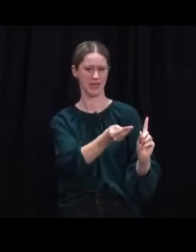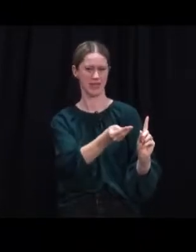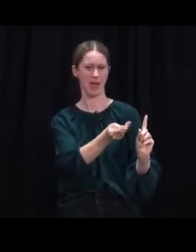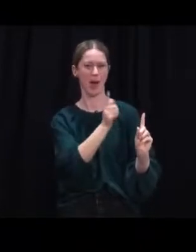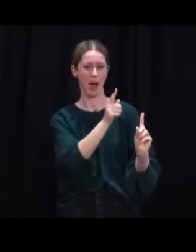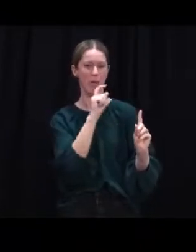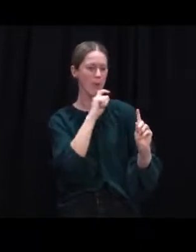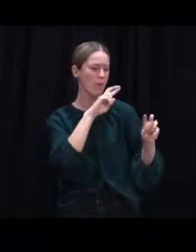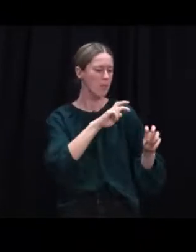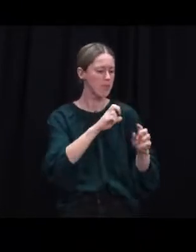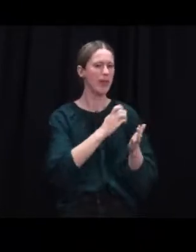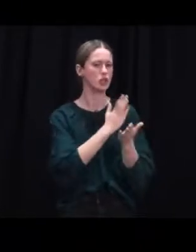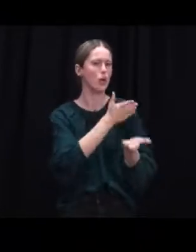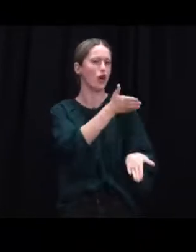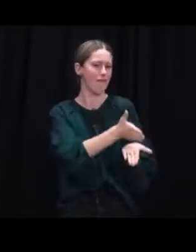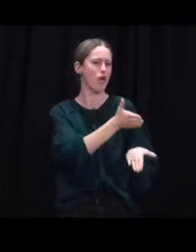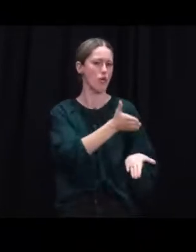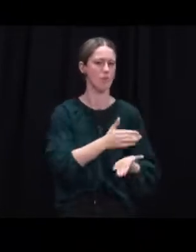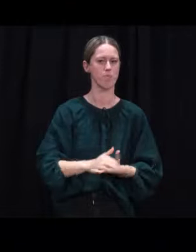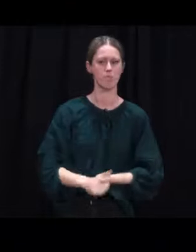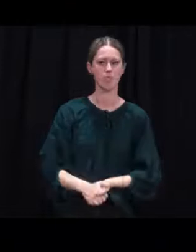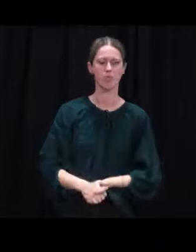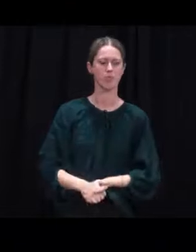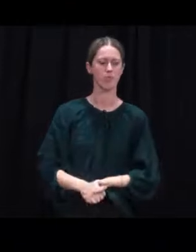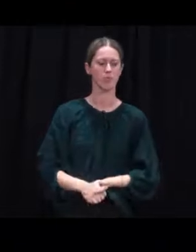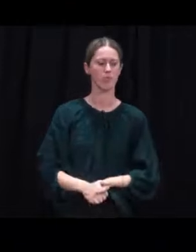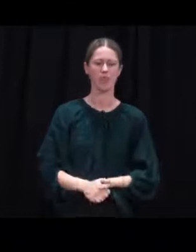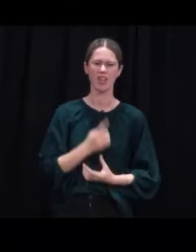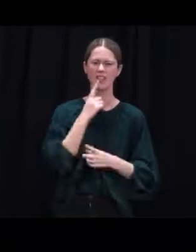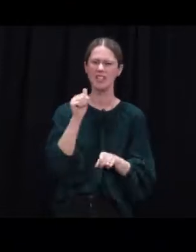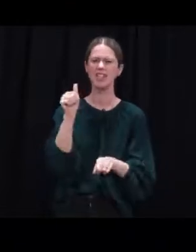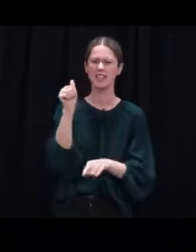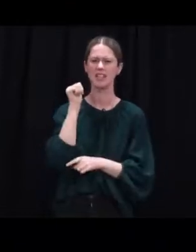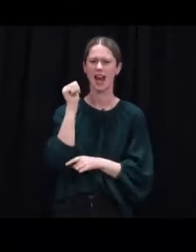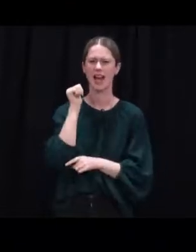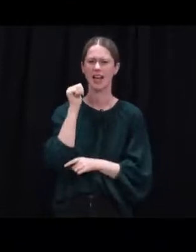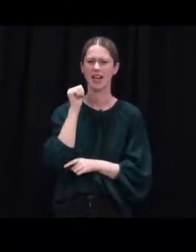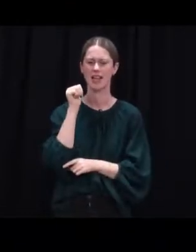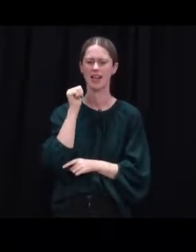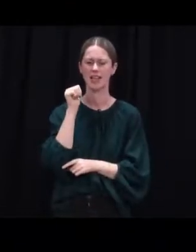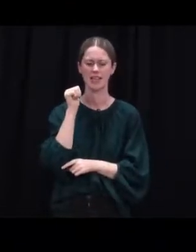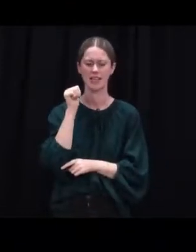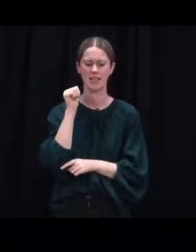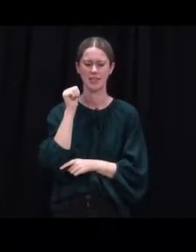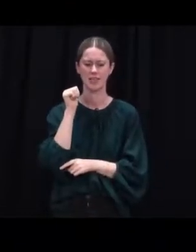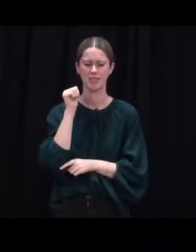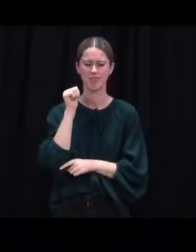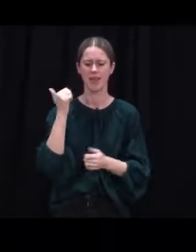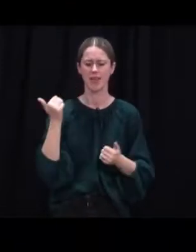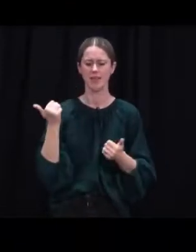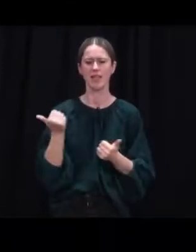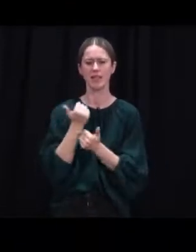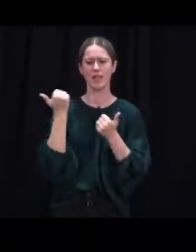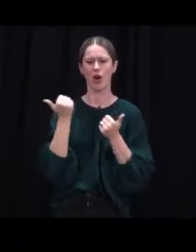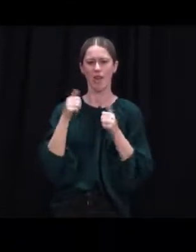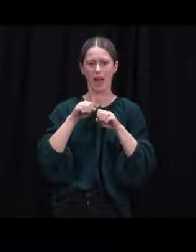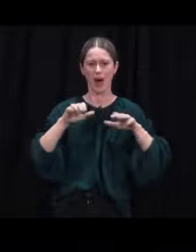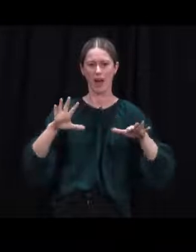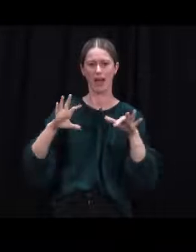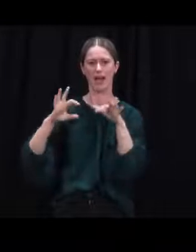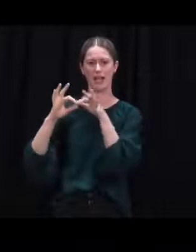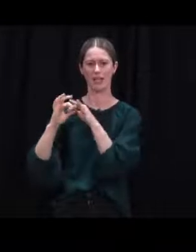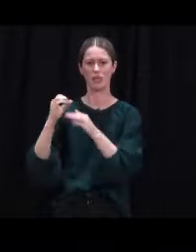link, and the exact person-to-person link is still being elaborated. As I said